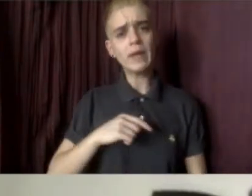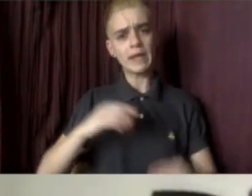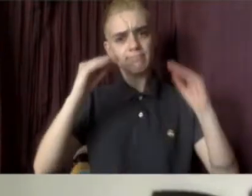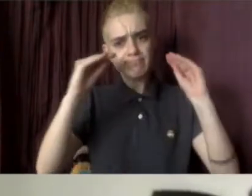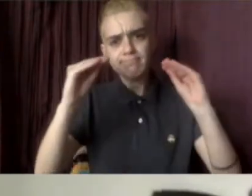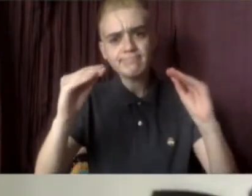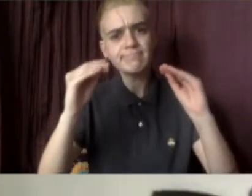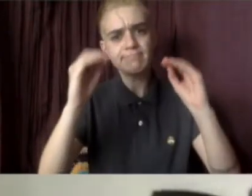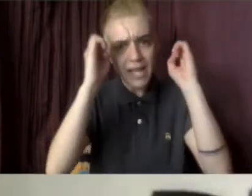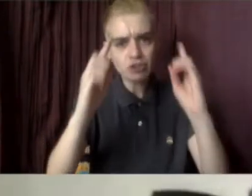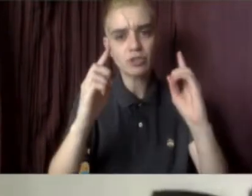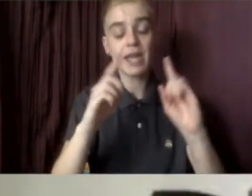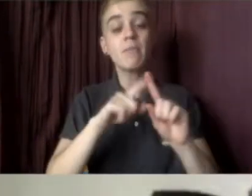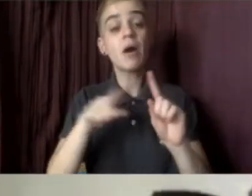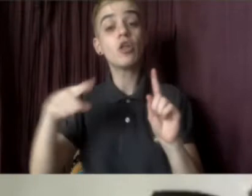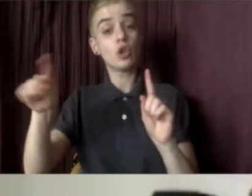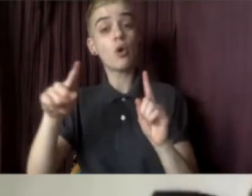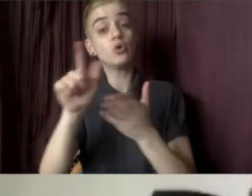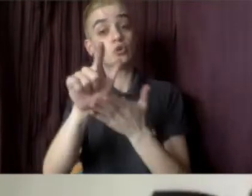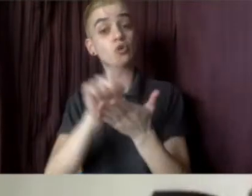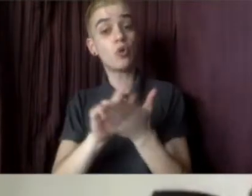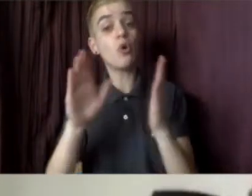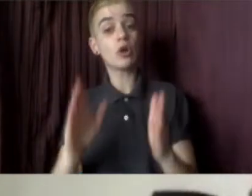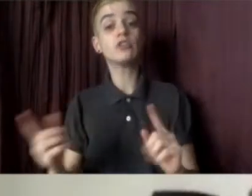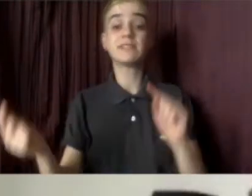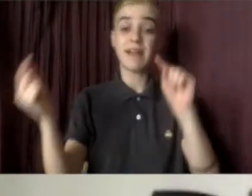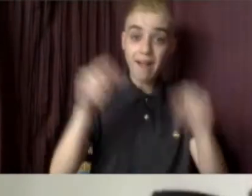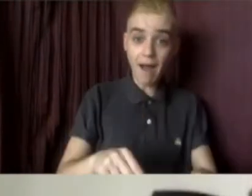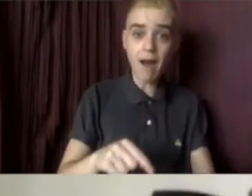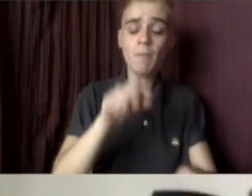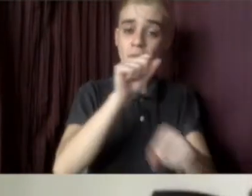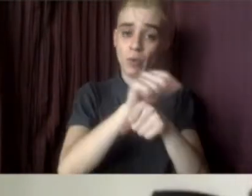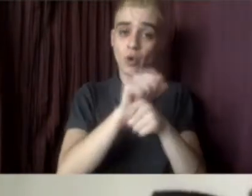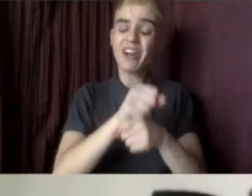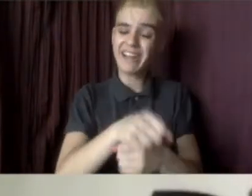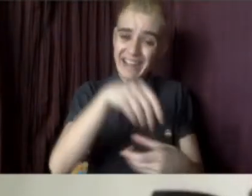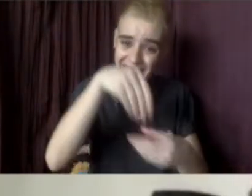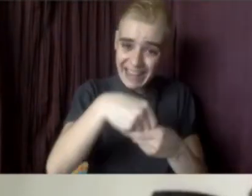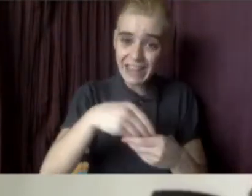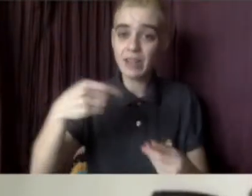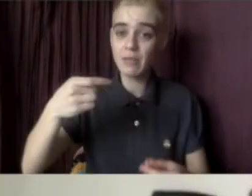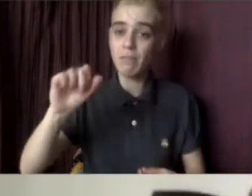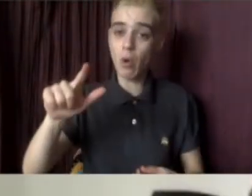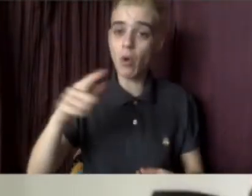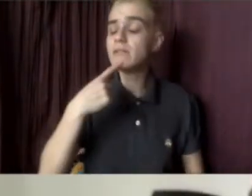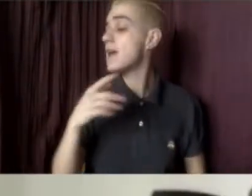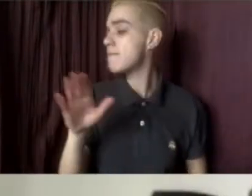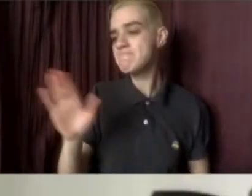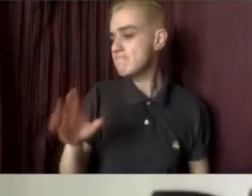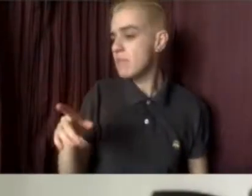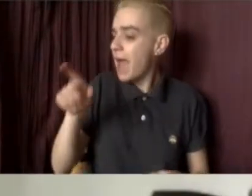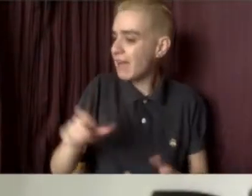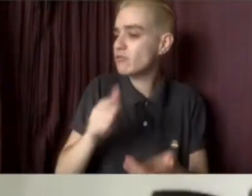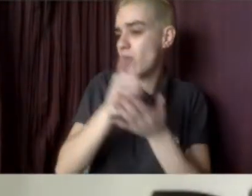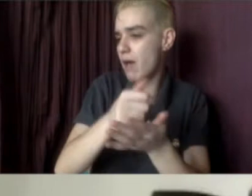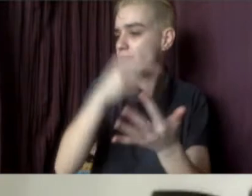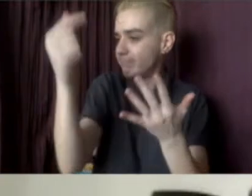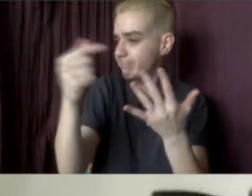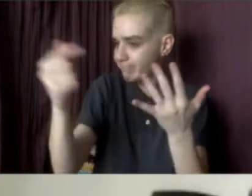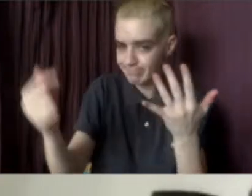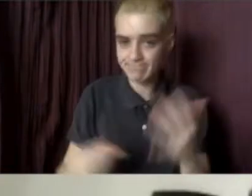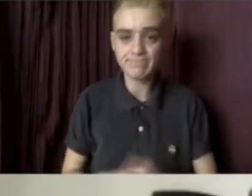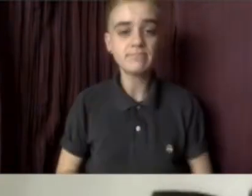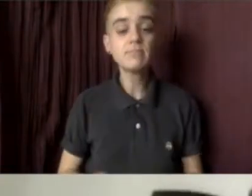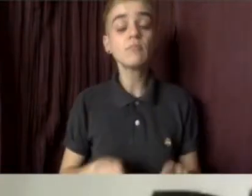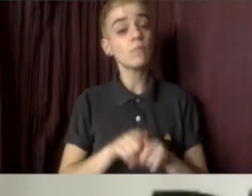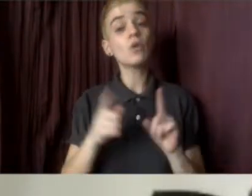and the poll sites throughout the states every 2 or 3 years, and they tell the governors and they tell your state legislators, you need to